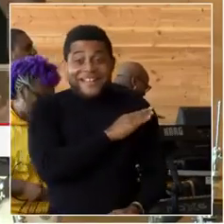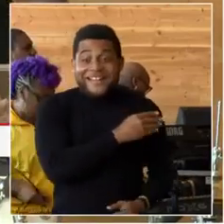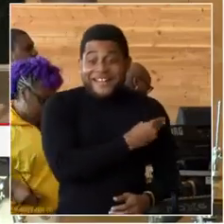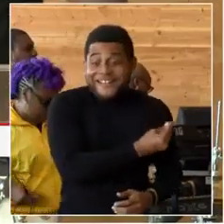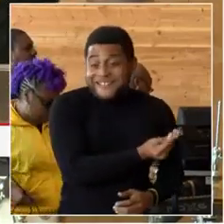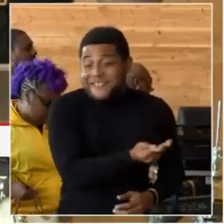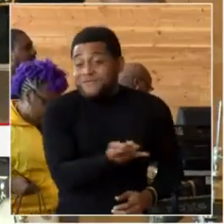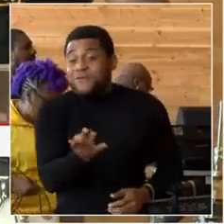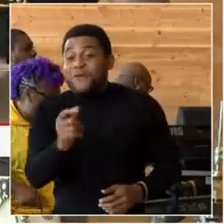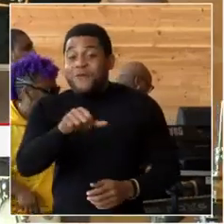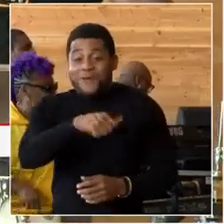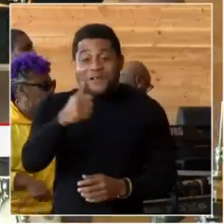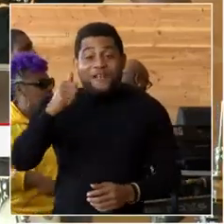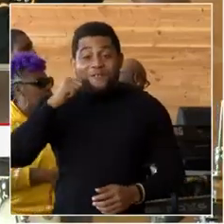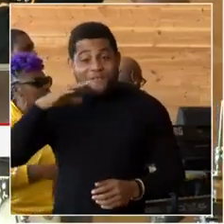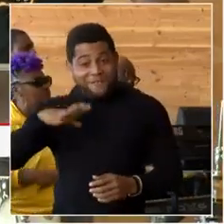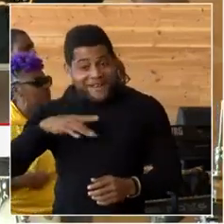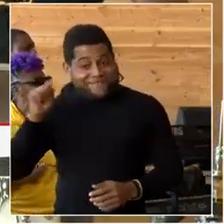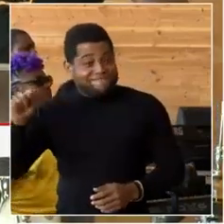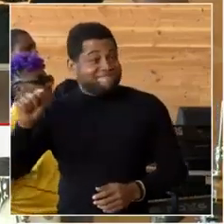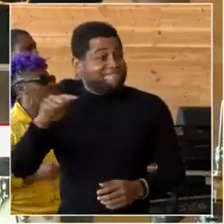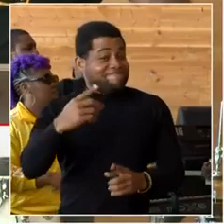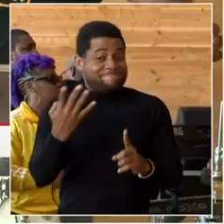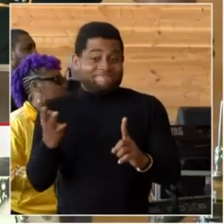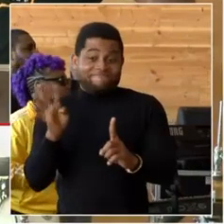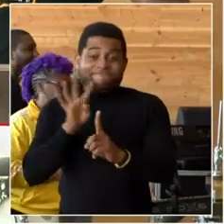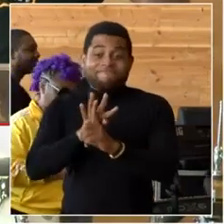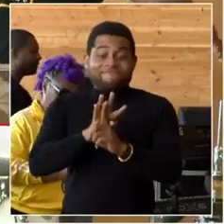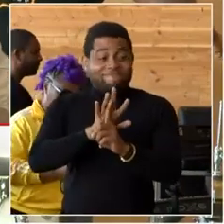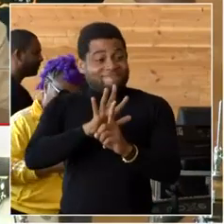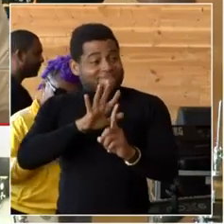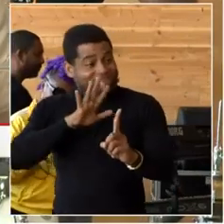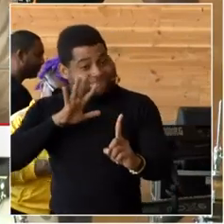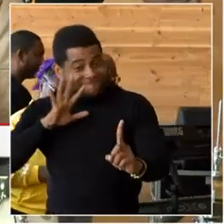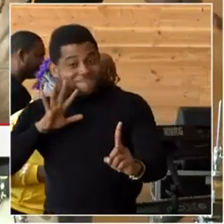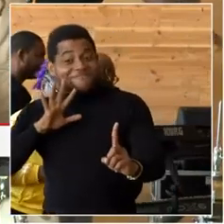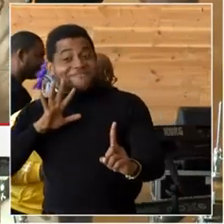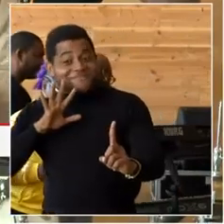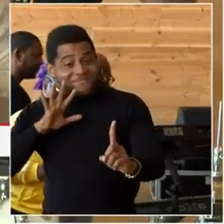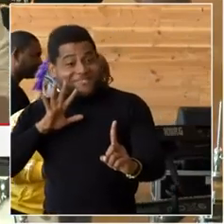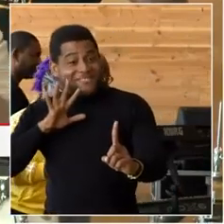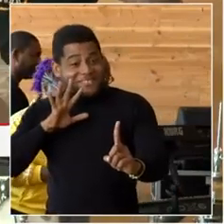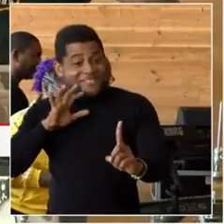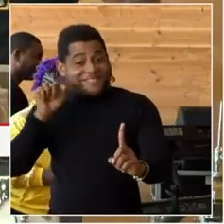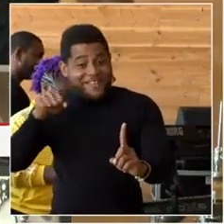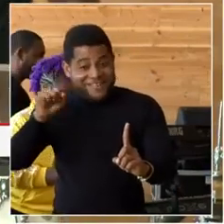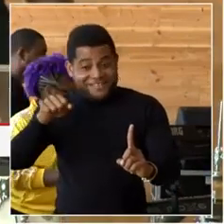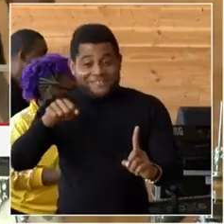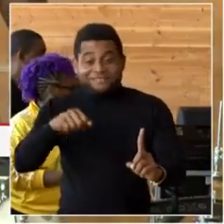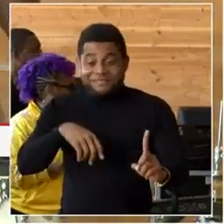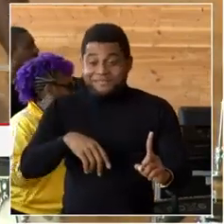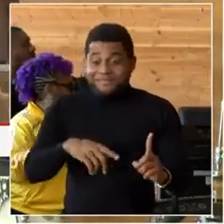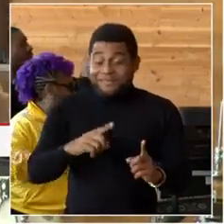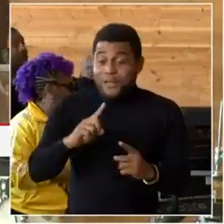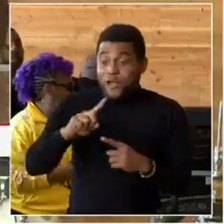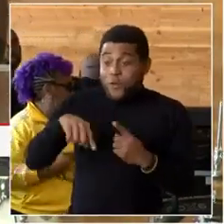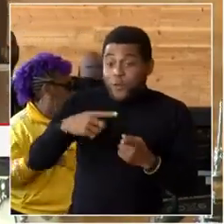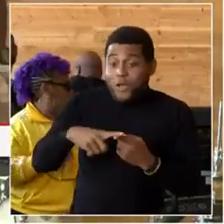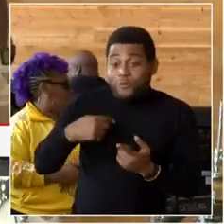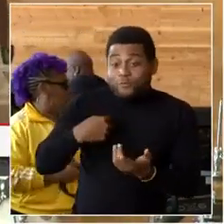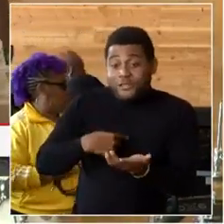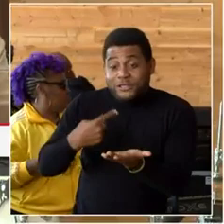other women, right? Yeah. So when we talk about